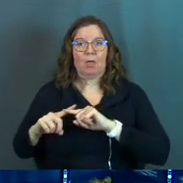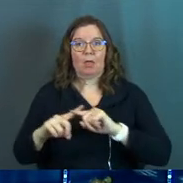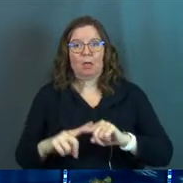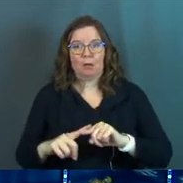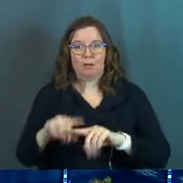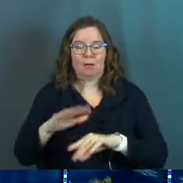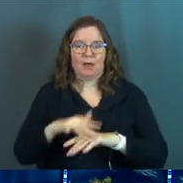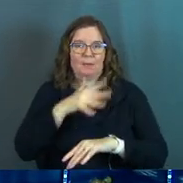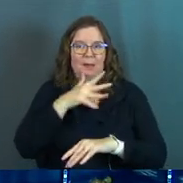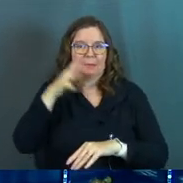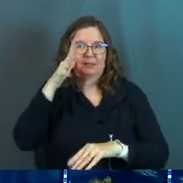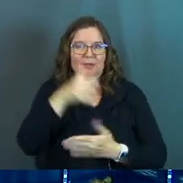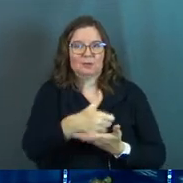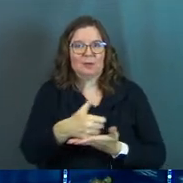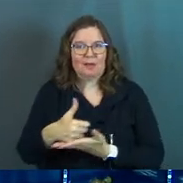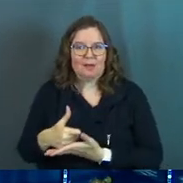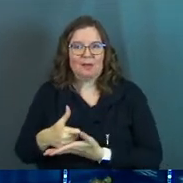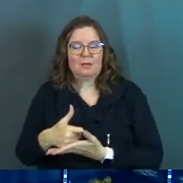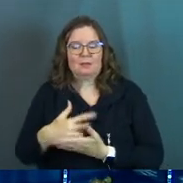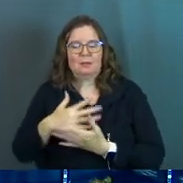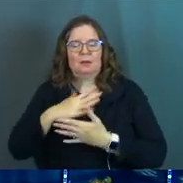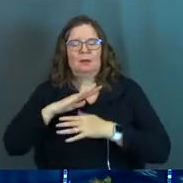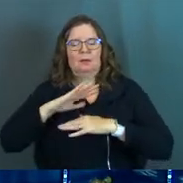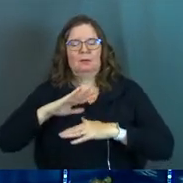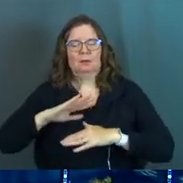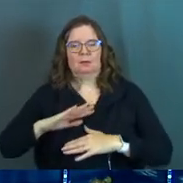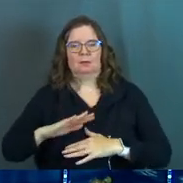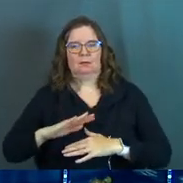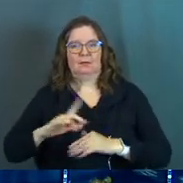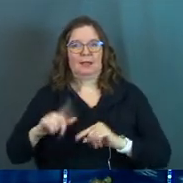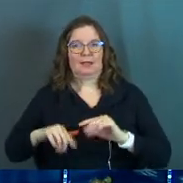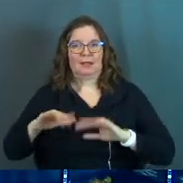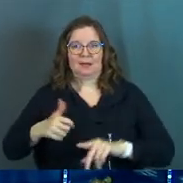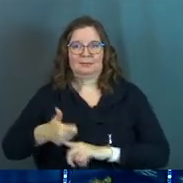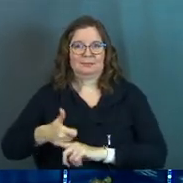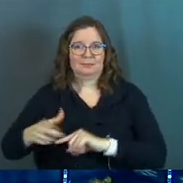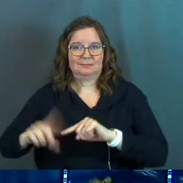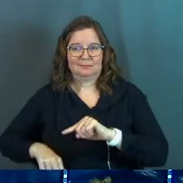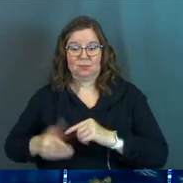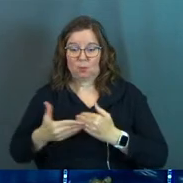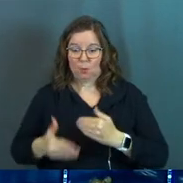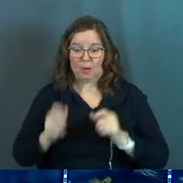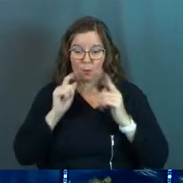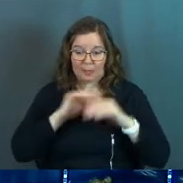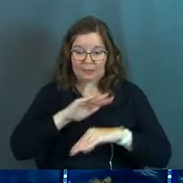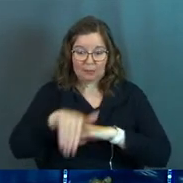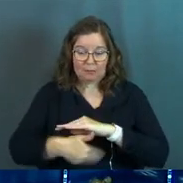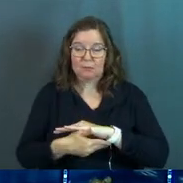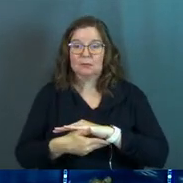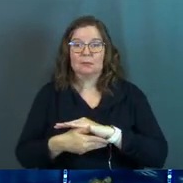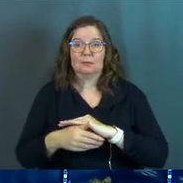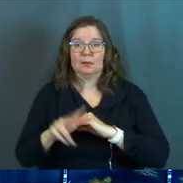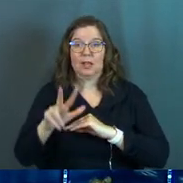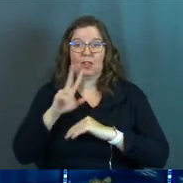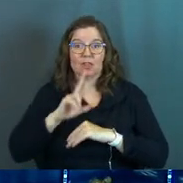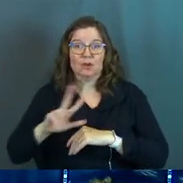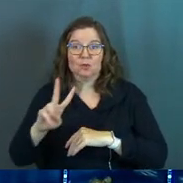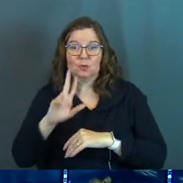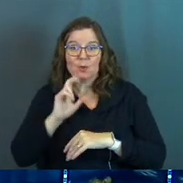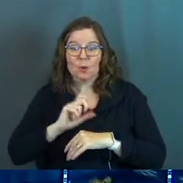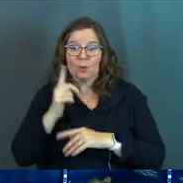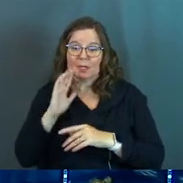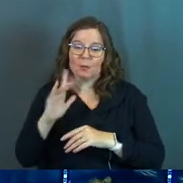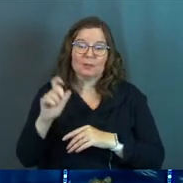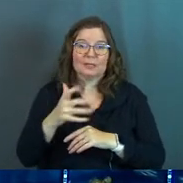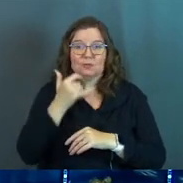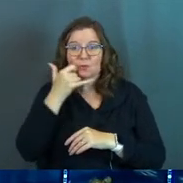dependent on mom and dad to soothe it. And so for the rest of its life, when it wakes up in the middle of the night at 32 years old,